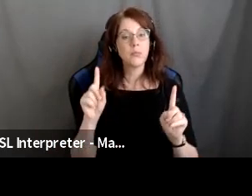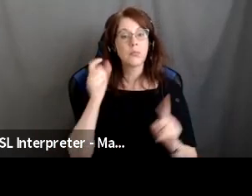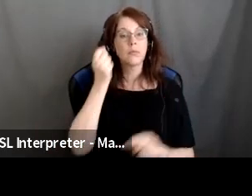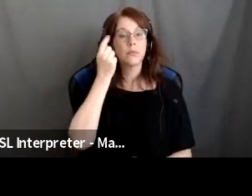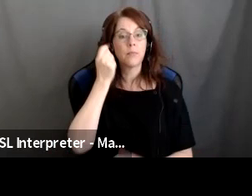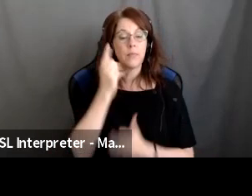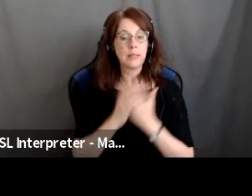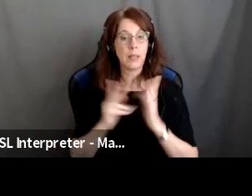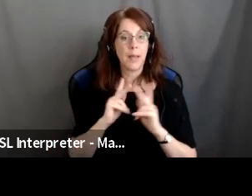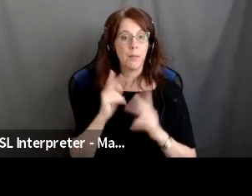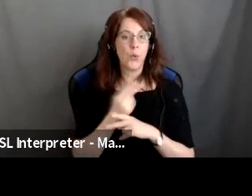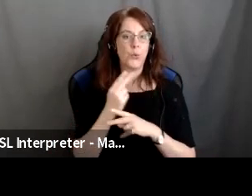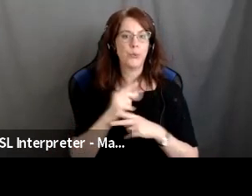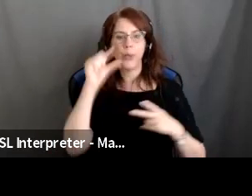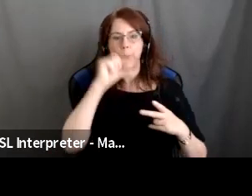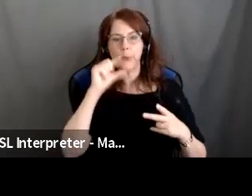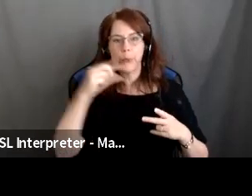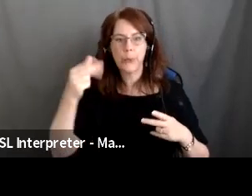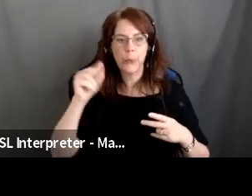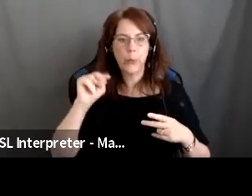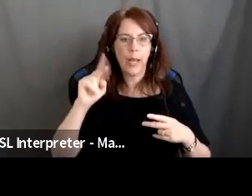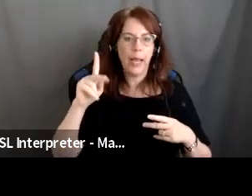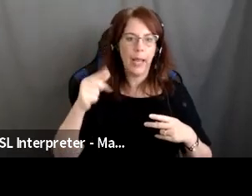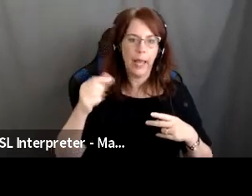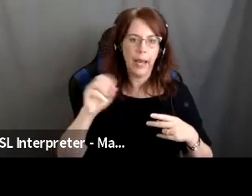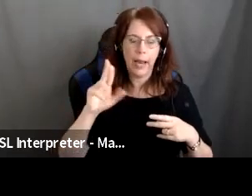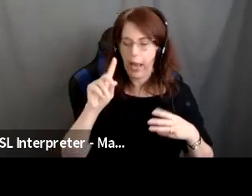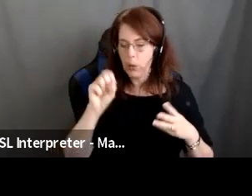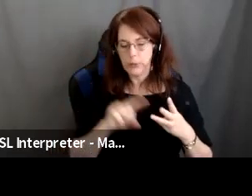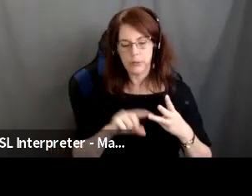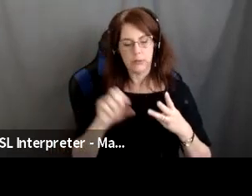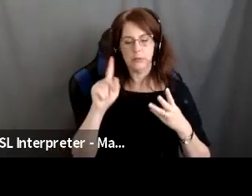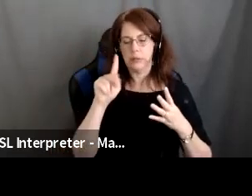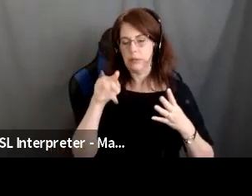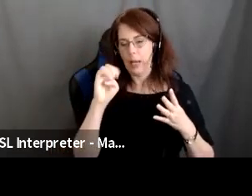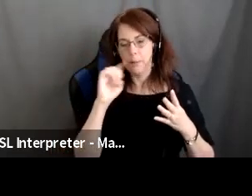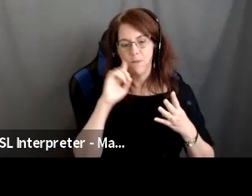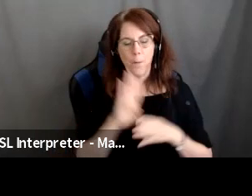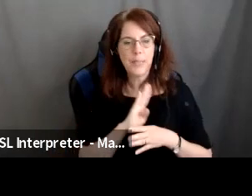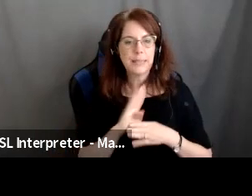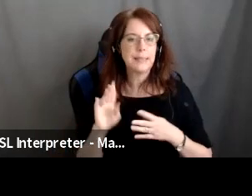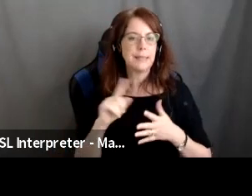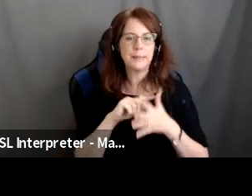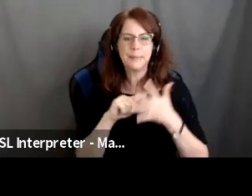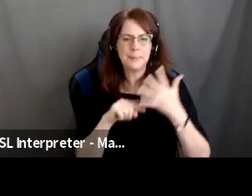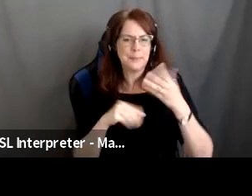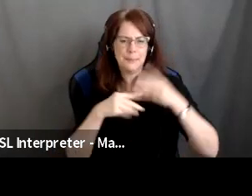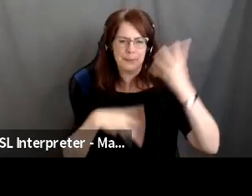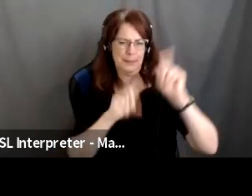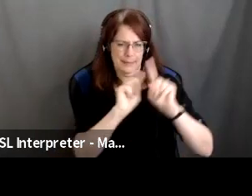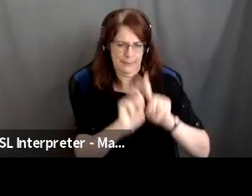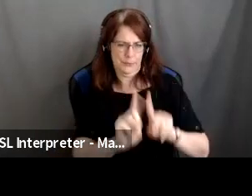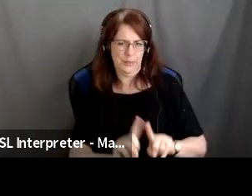people use Google Hangouts or Slack or Skype for Business or something else that they use for their